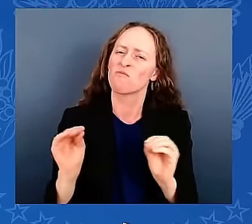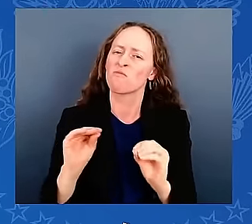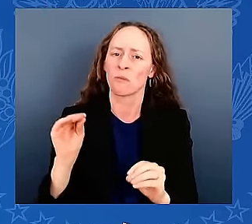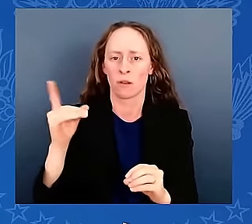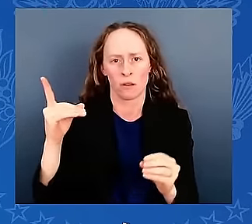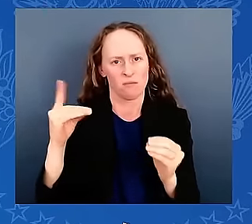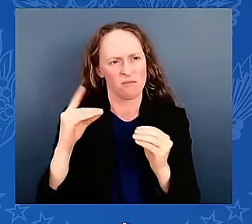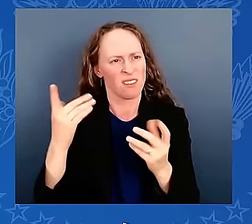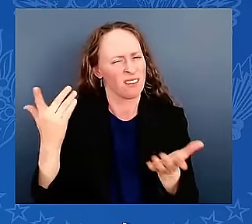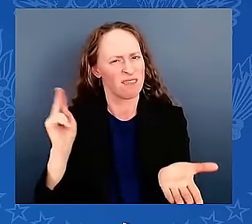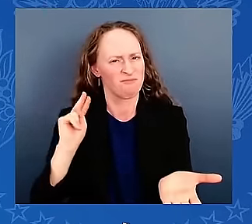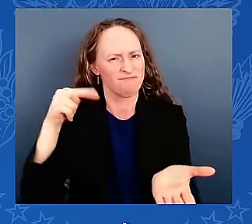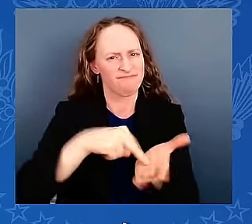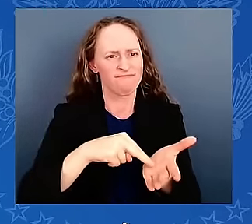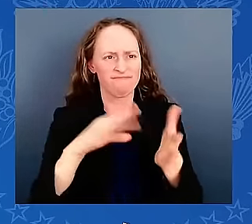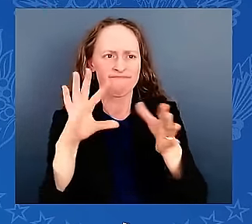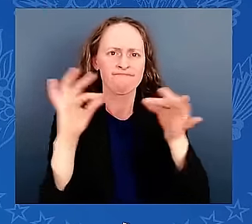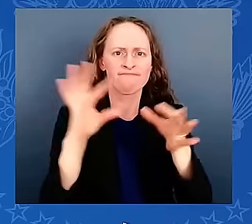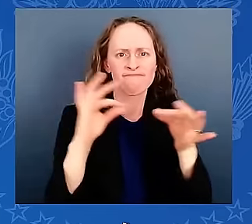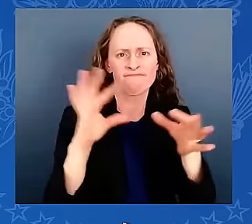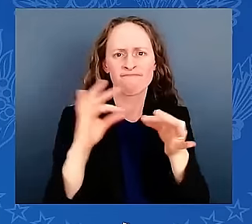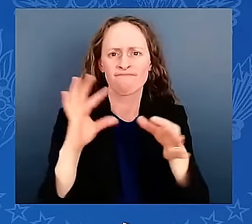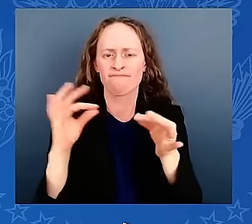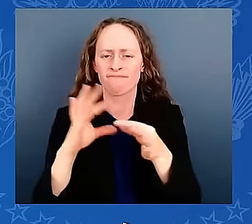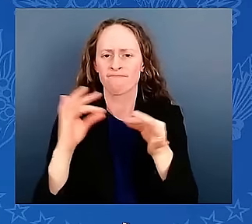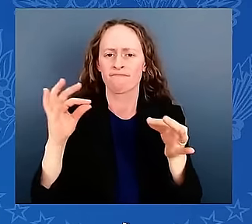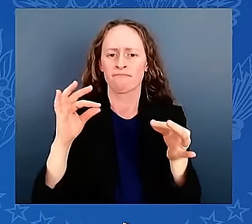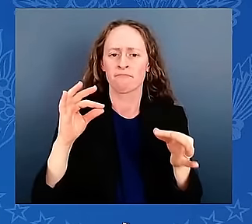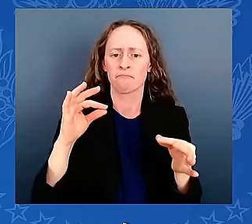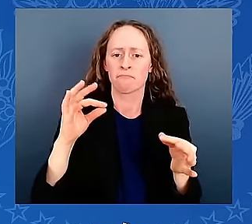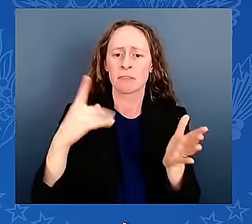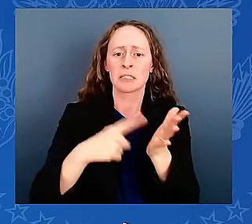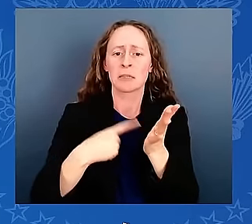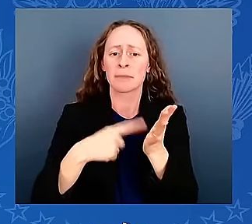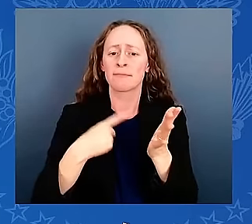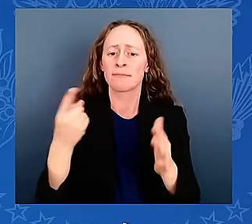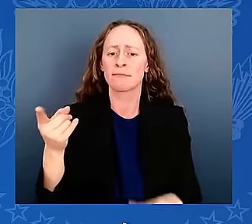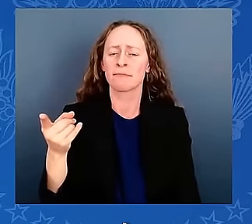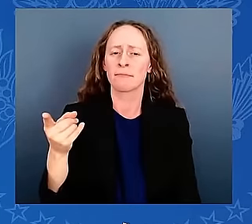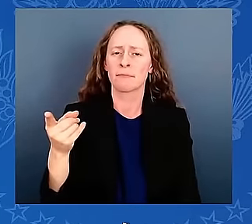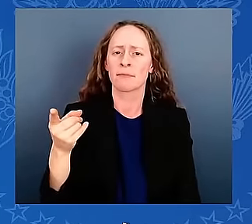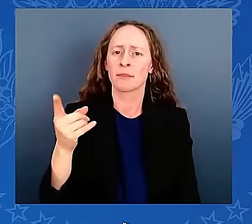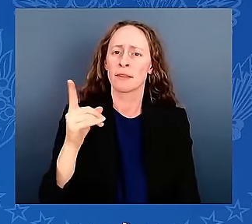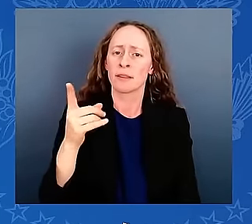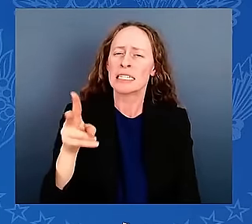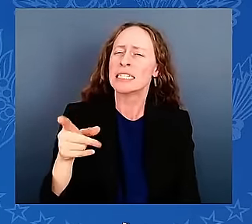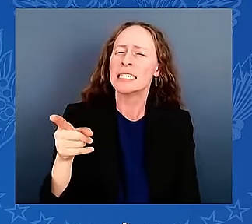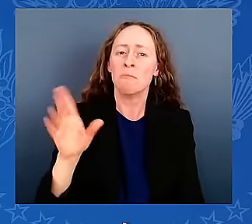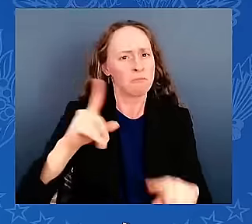right, but is all in on getting it done.